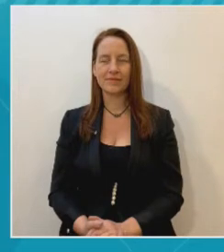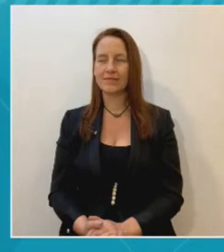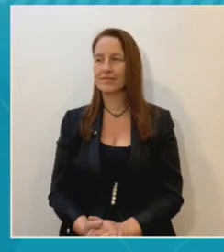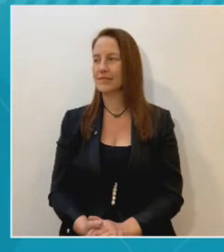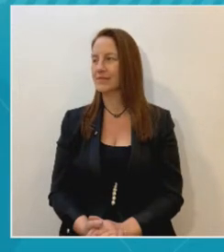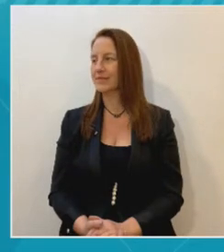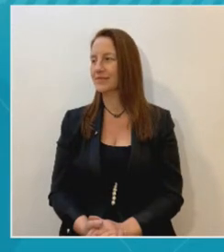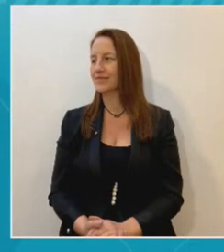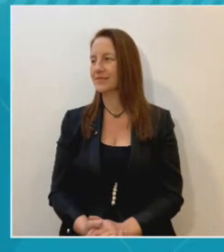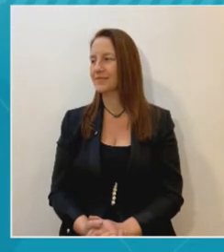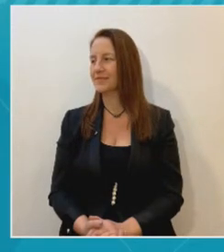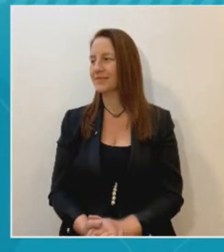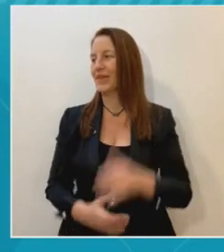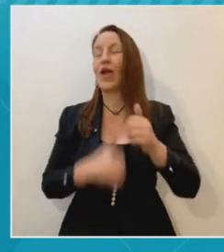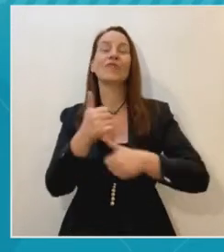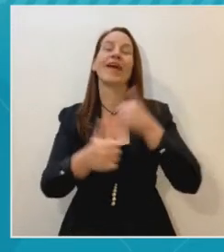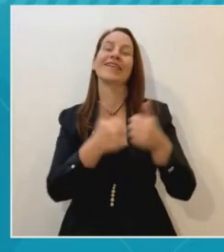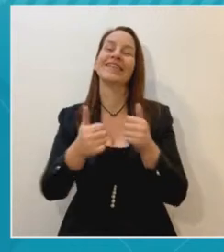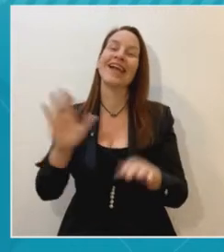Congratulations, all of you.